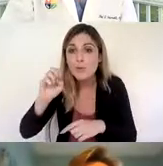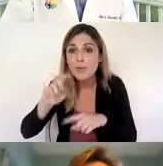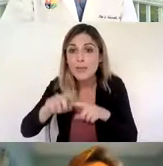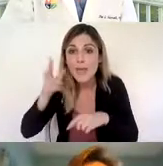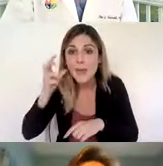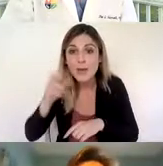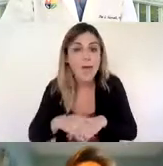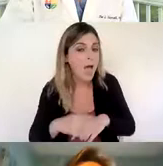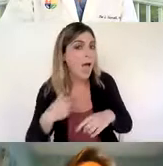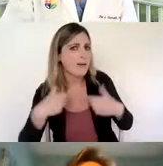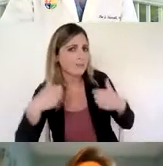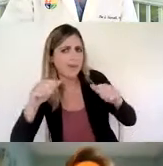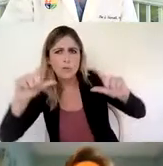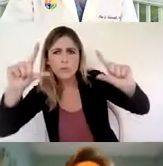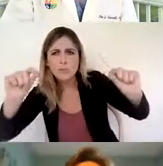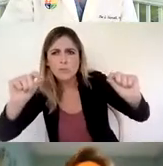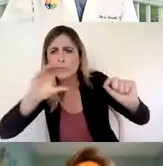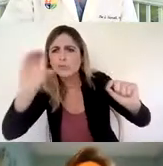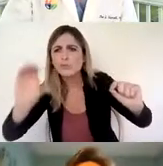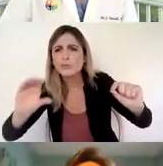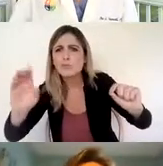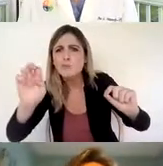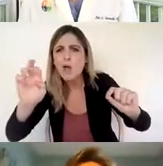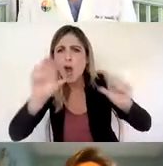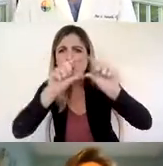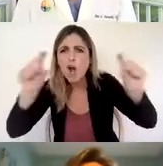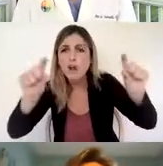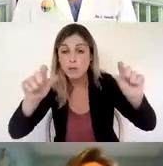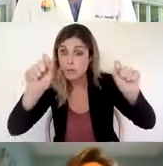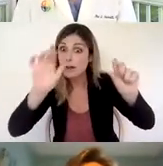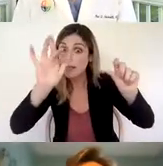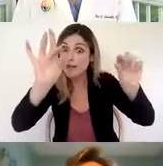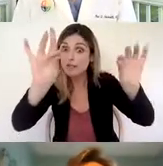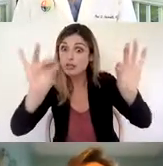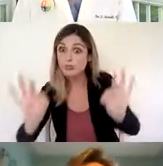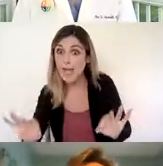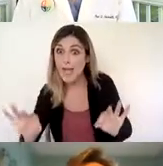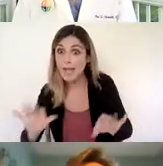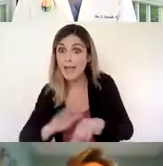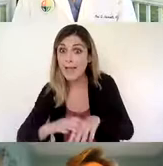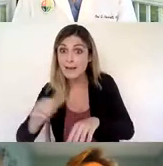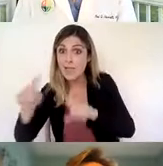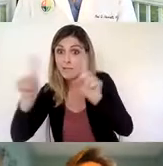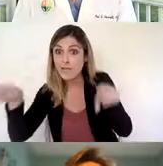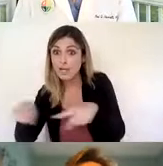That's what I'm trying to do, is get rid of that Zoom bar. Okay, you can actually click and drag it to another monitor if you have two monitors.